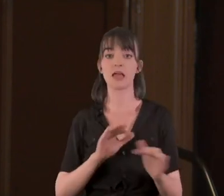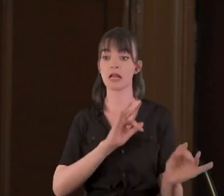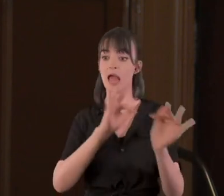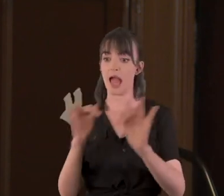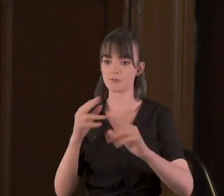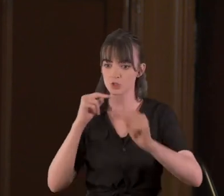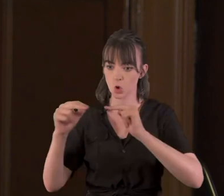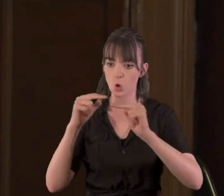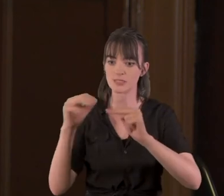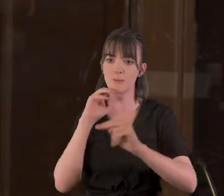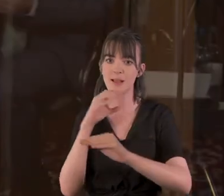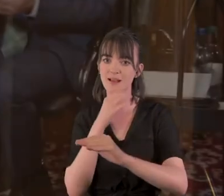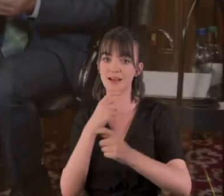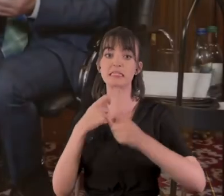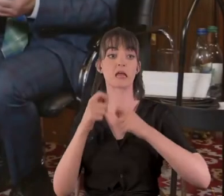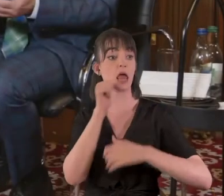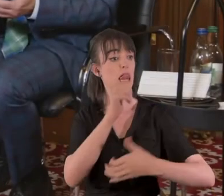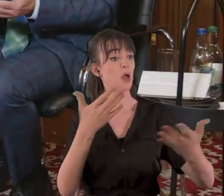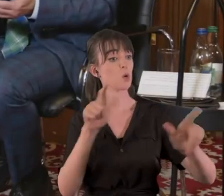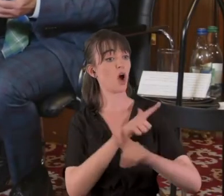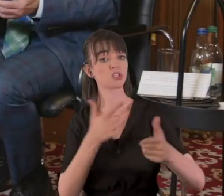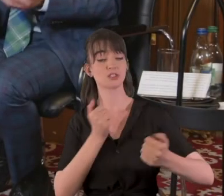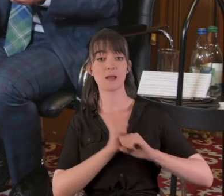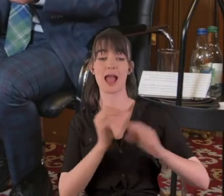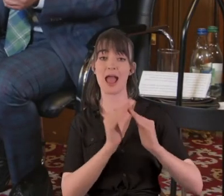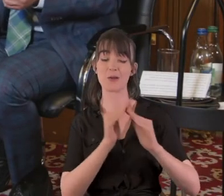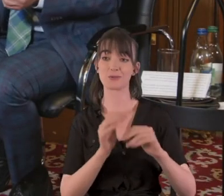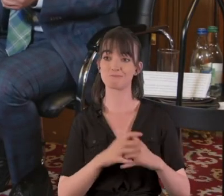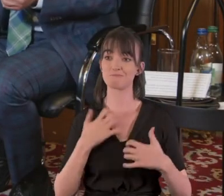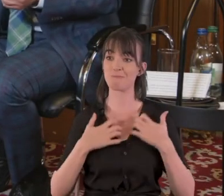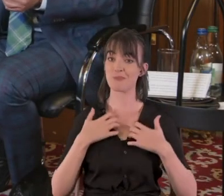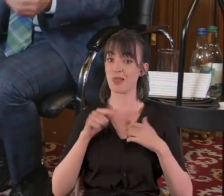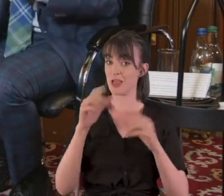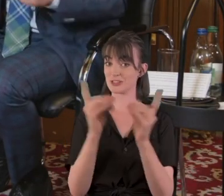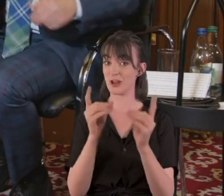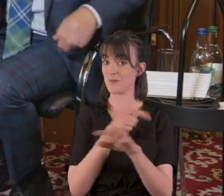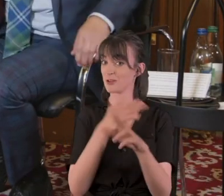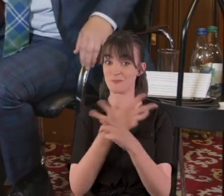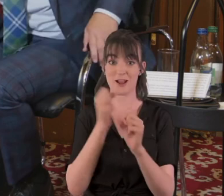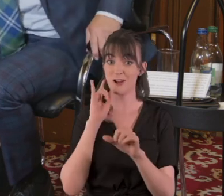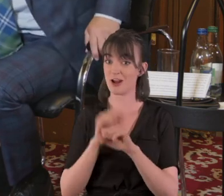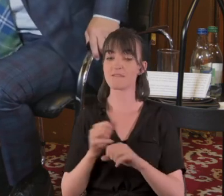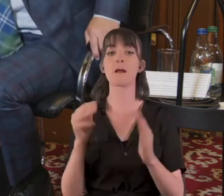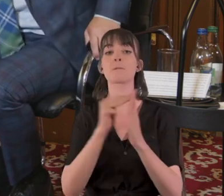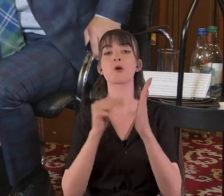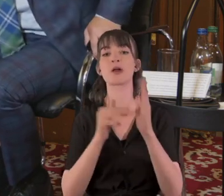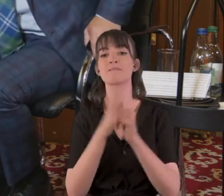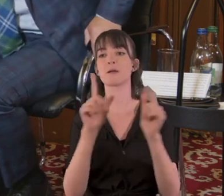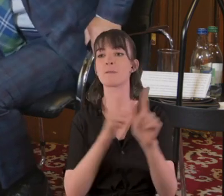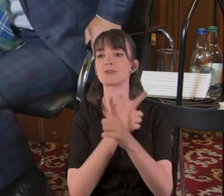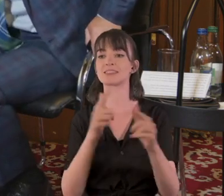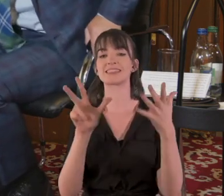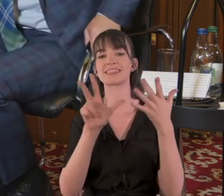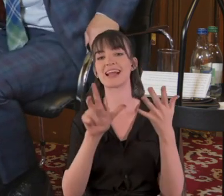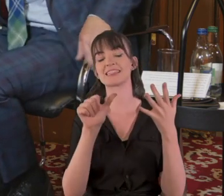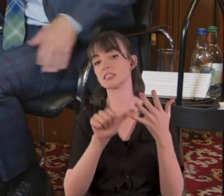to allow a concert to be given in the house. So there's a document you don't know about. It is the programme of music in 86 Vincent